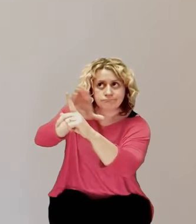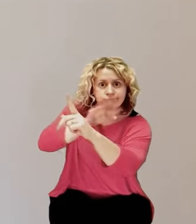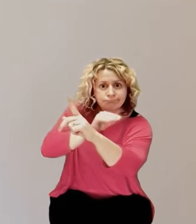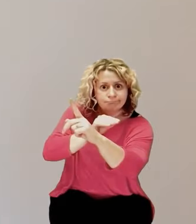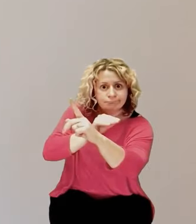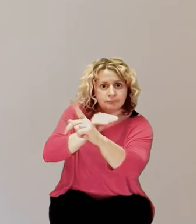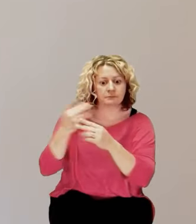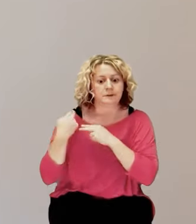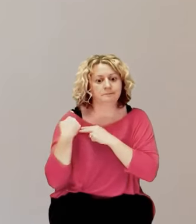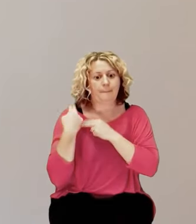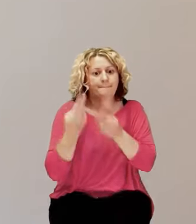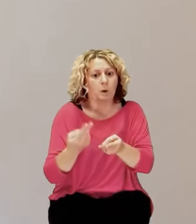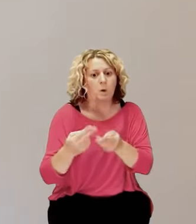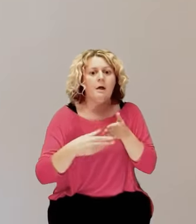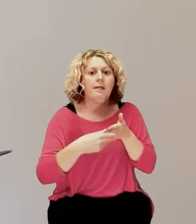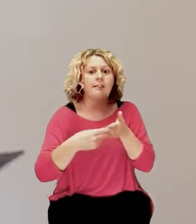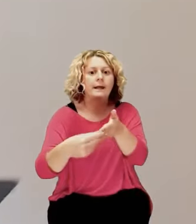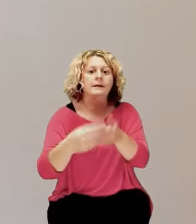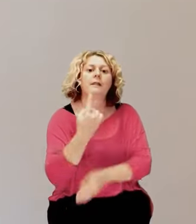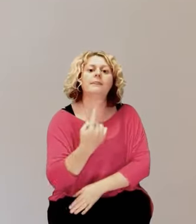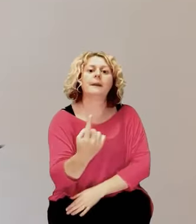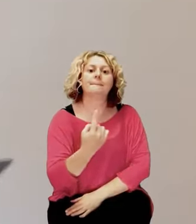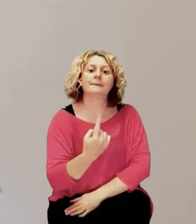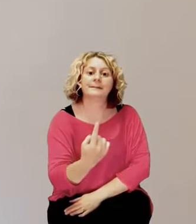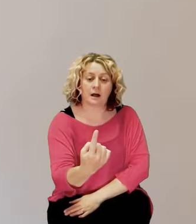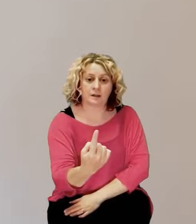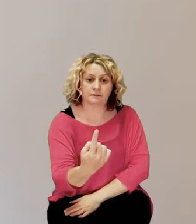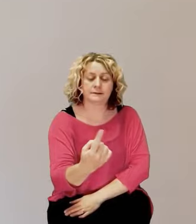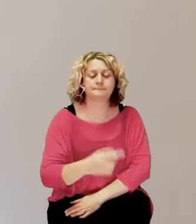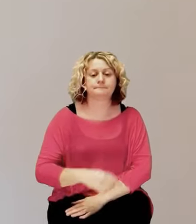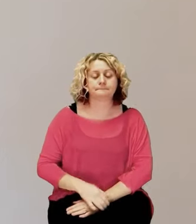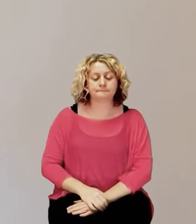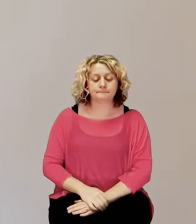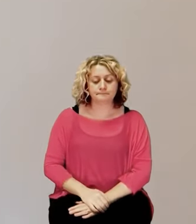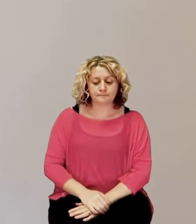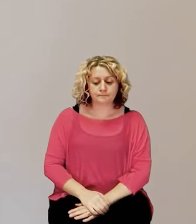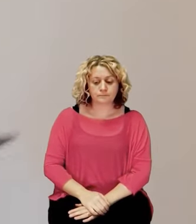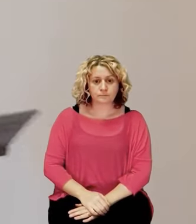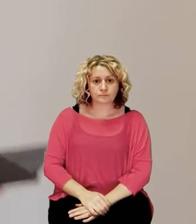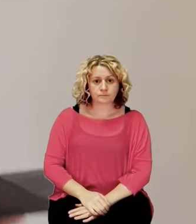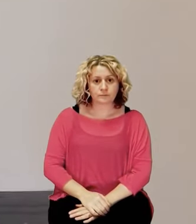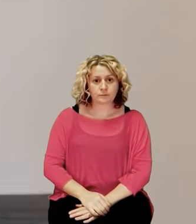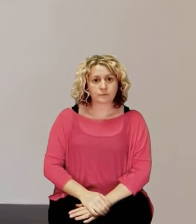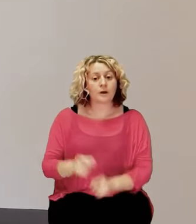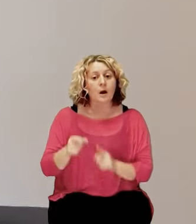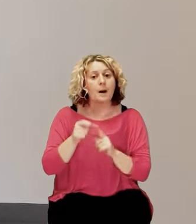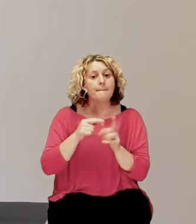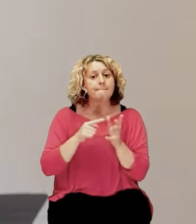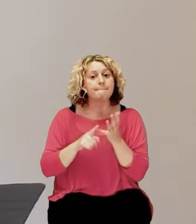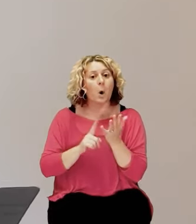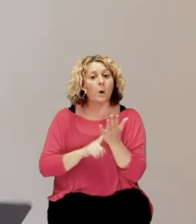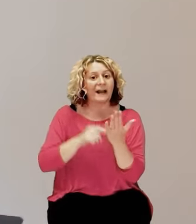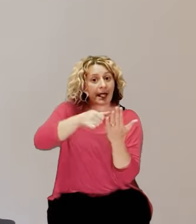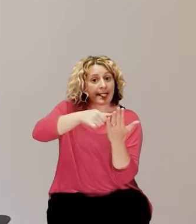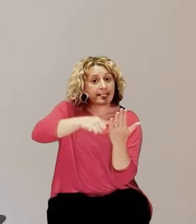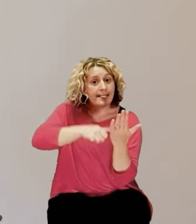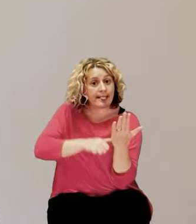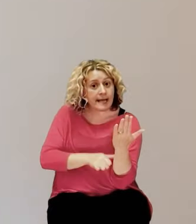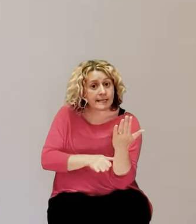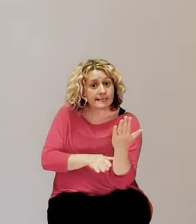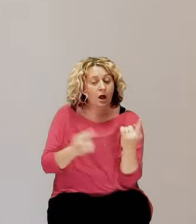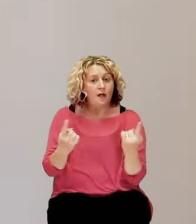is the practice of godliness. He gave lists and lists of things that people should look like if Christ lives